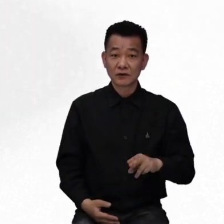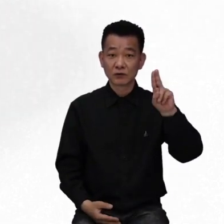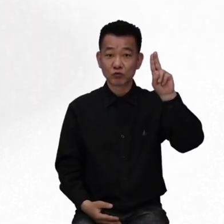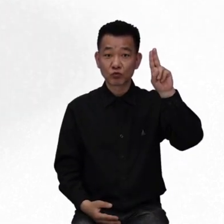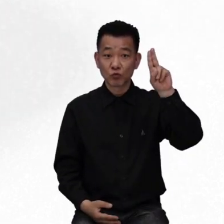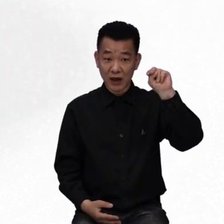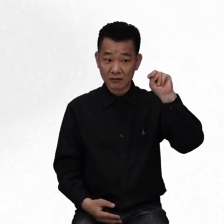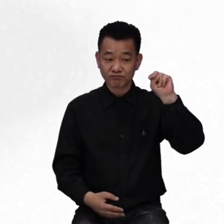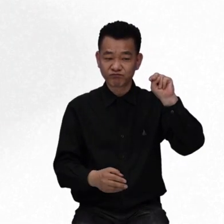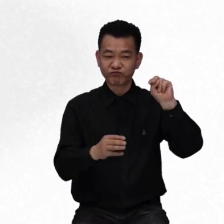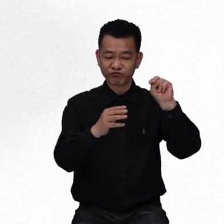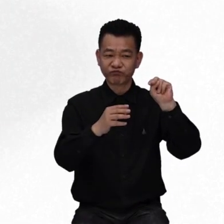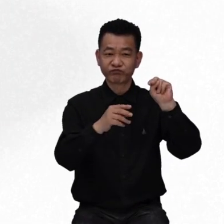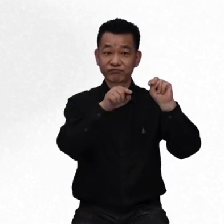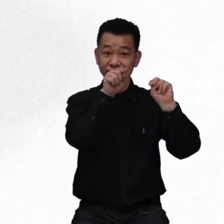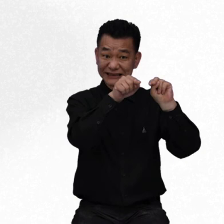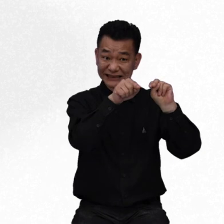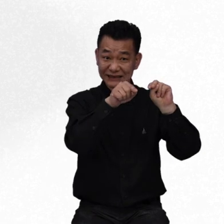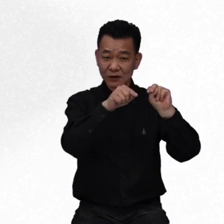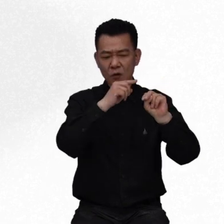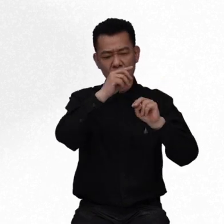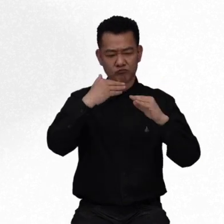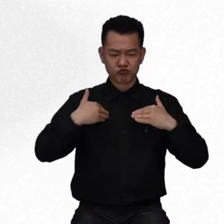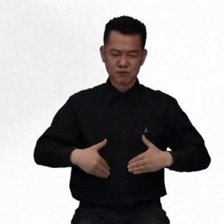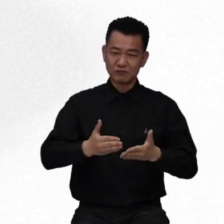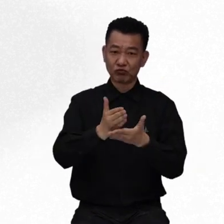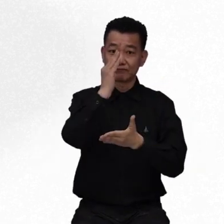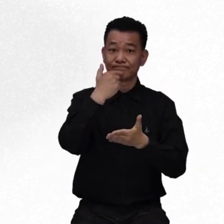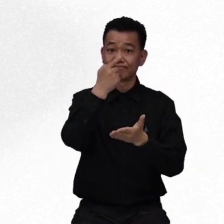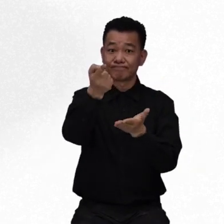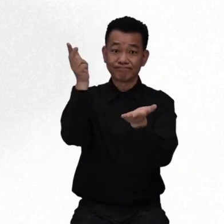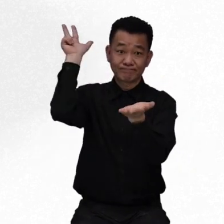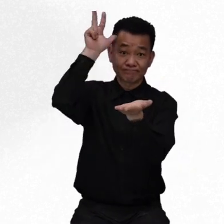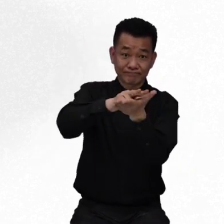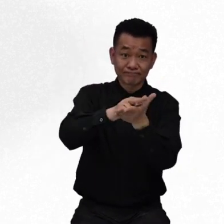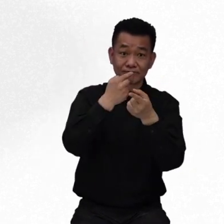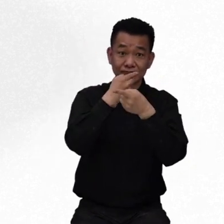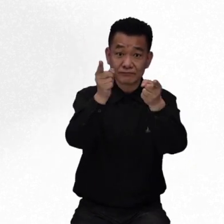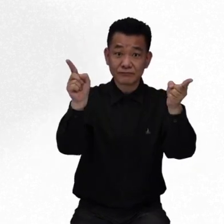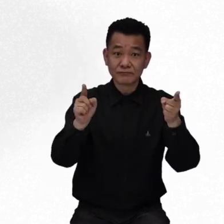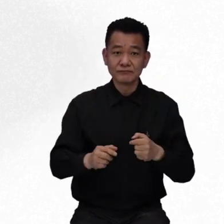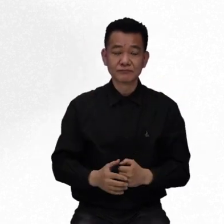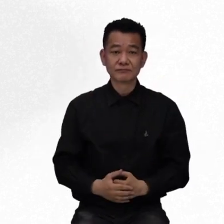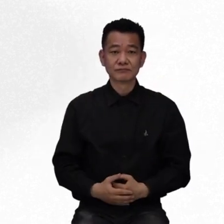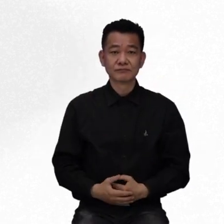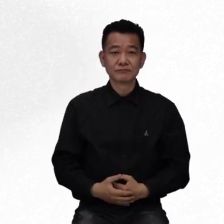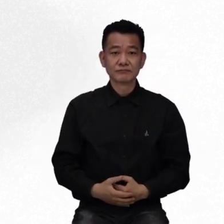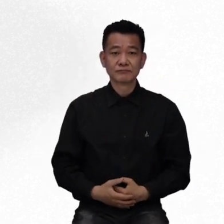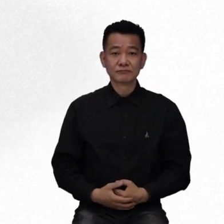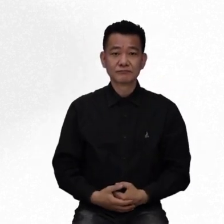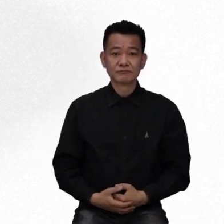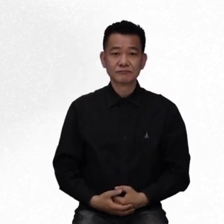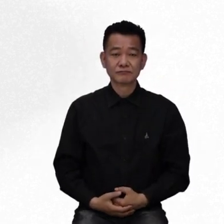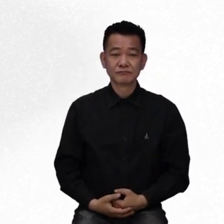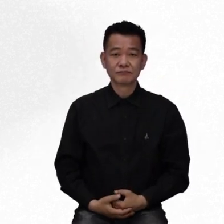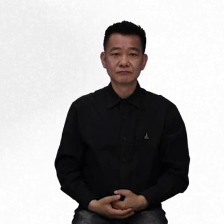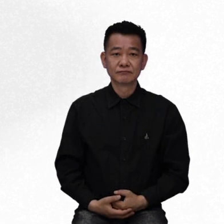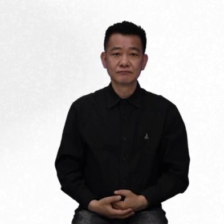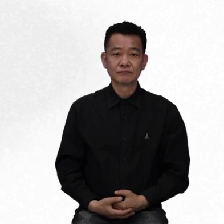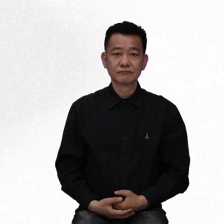Changes such as adopting the UN Universal Declaration of Human Rights, UN Declaration on the Rights of Disabled